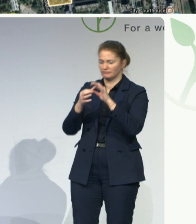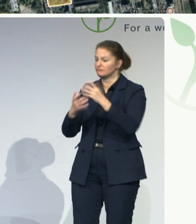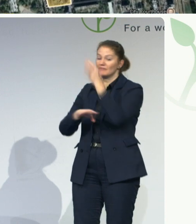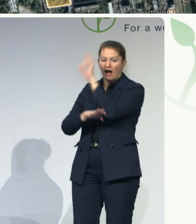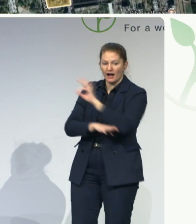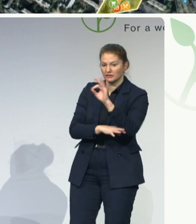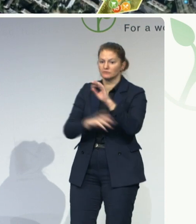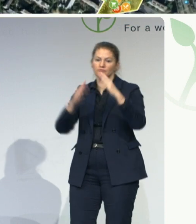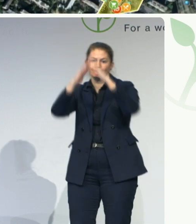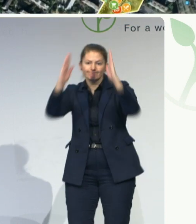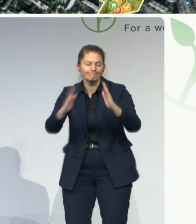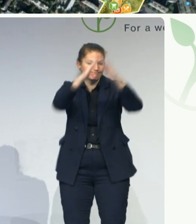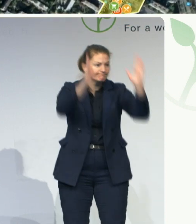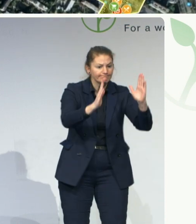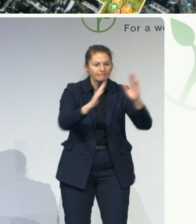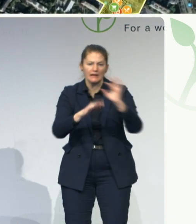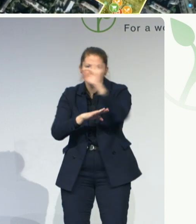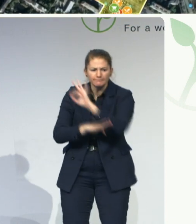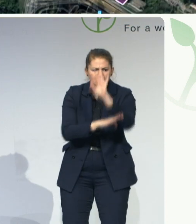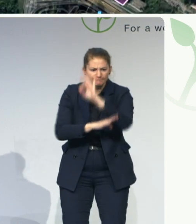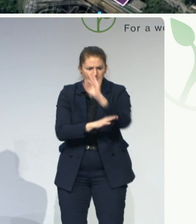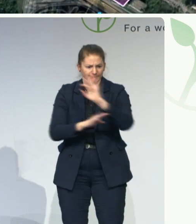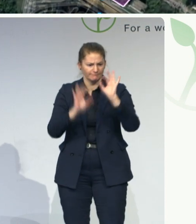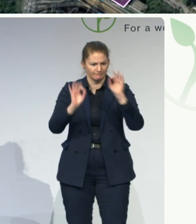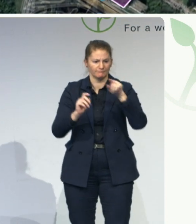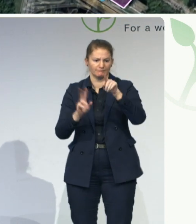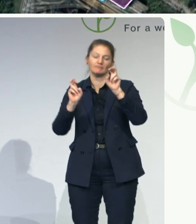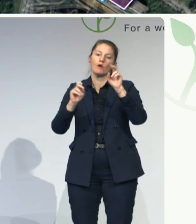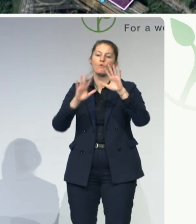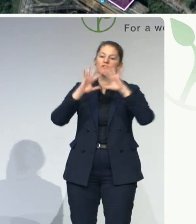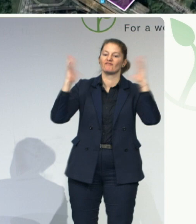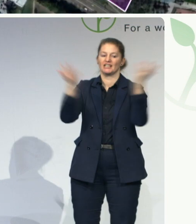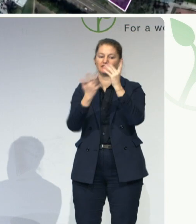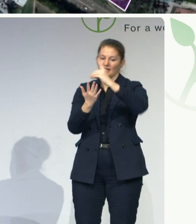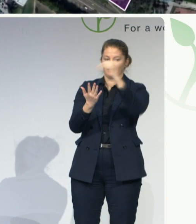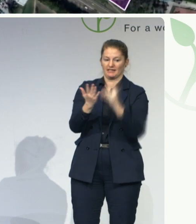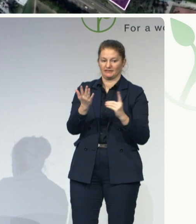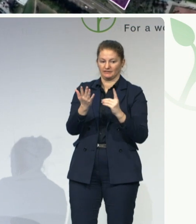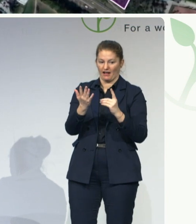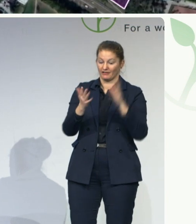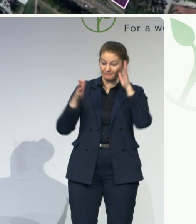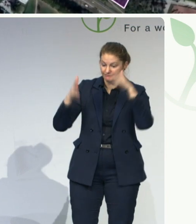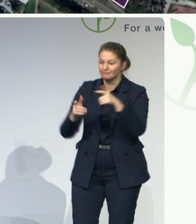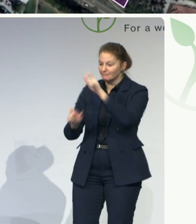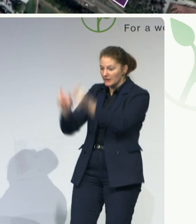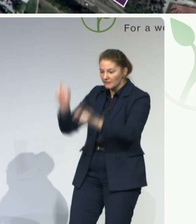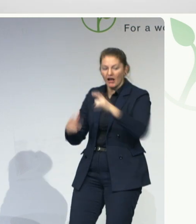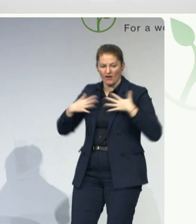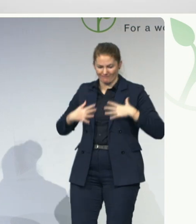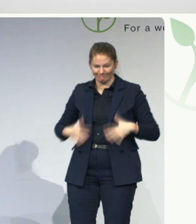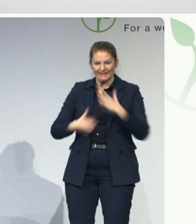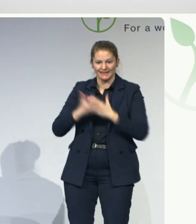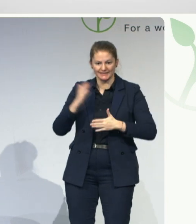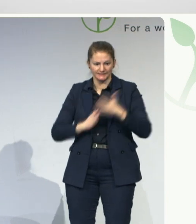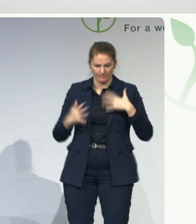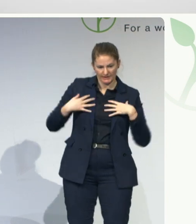design principles into their work, focusing on physical accessibility. The project has led to changes regarding curricula